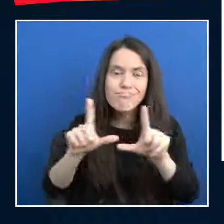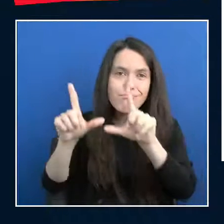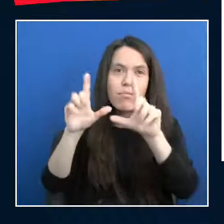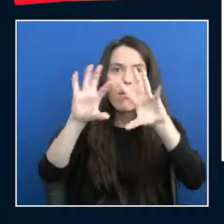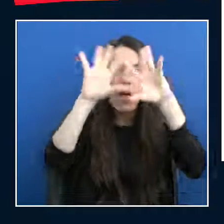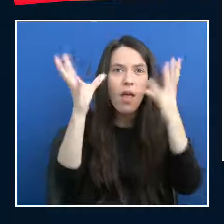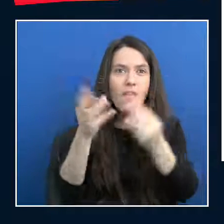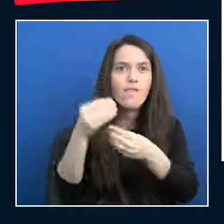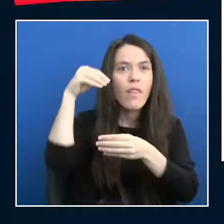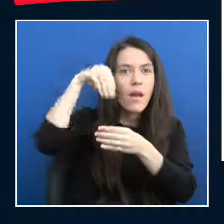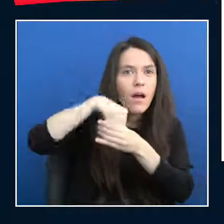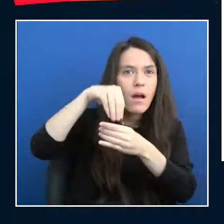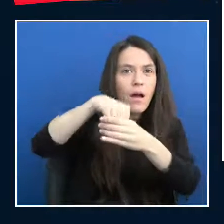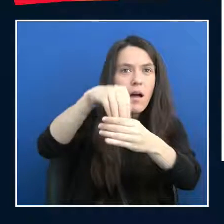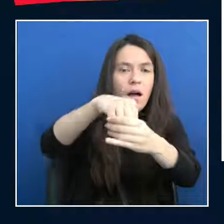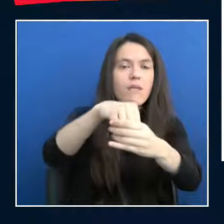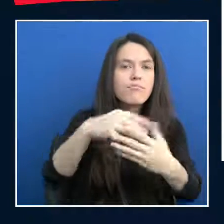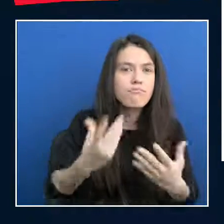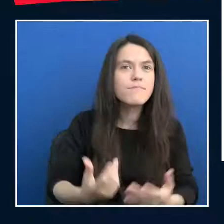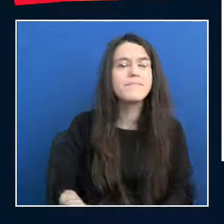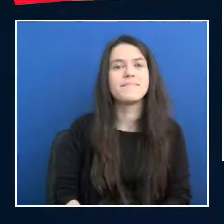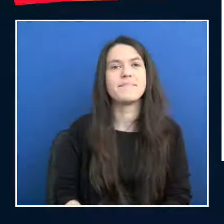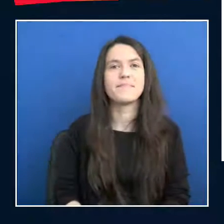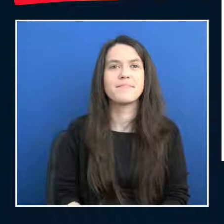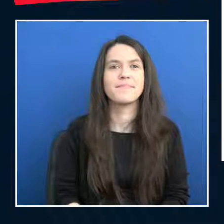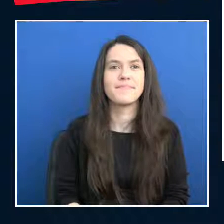the Dockerfiles in each